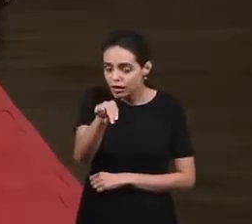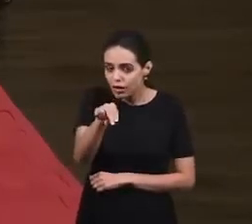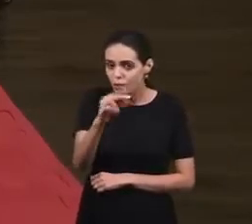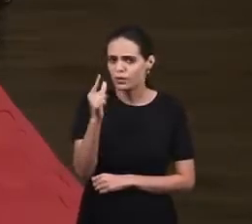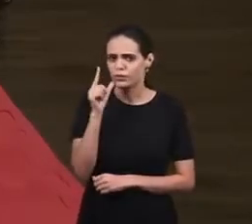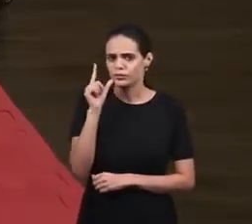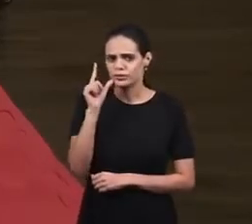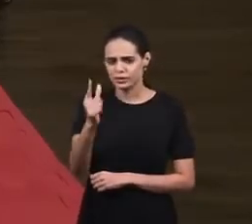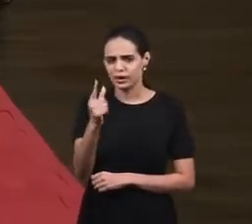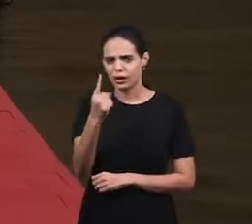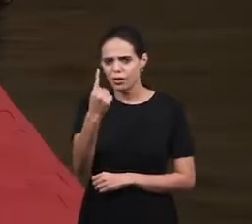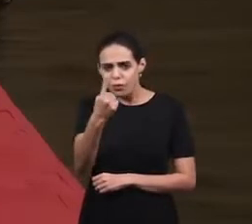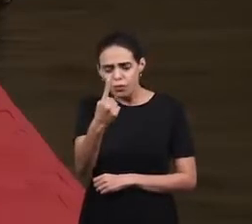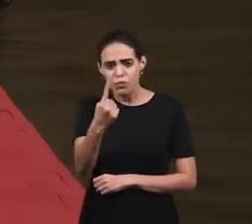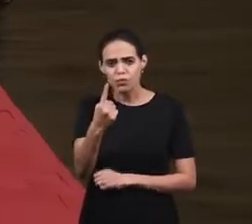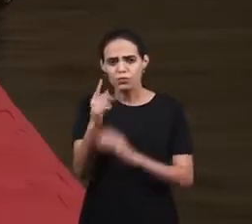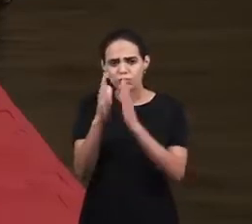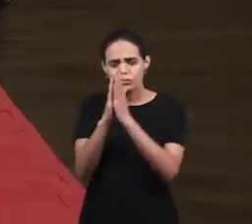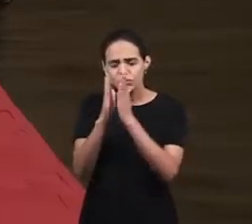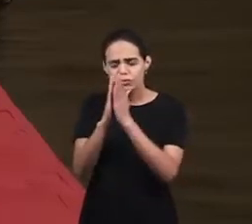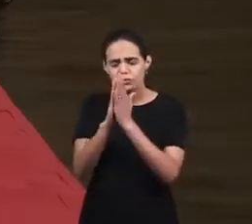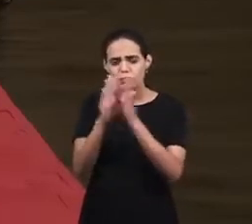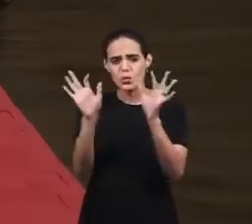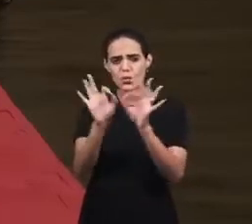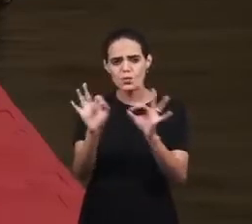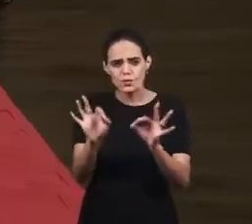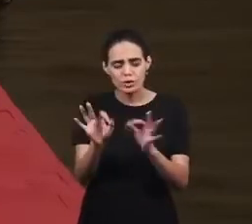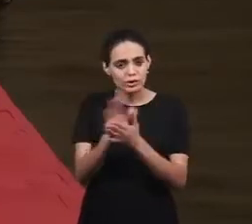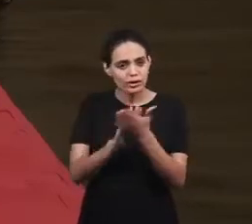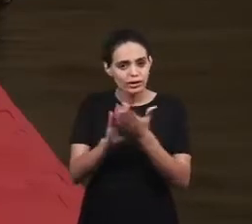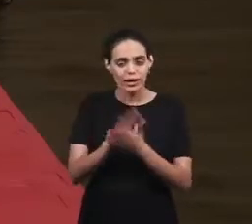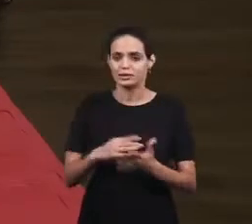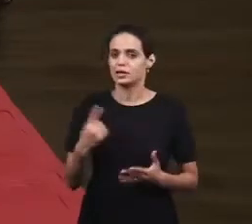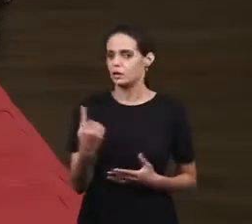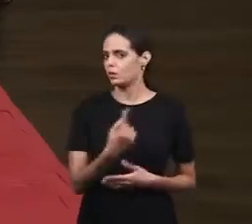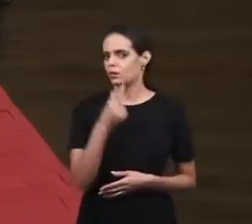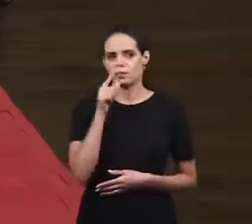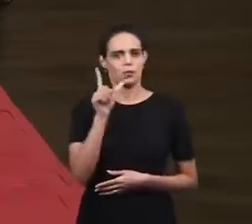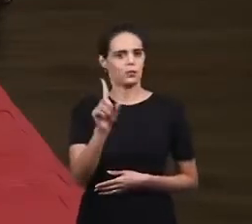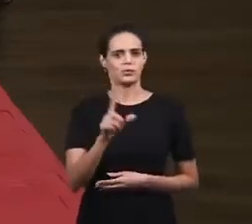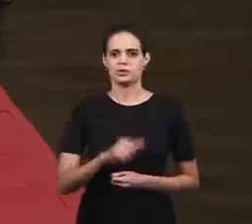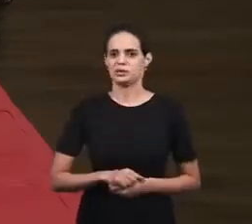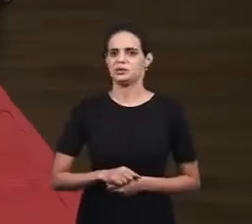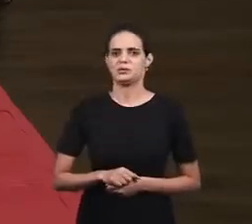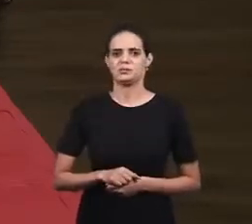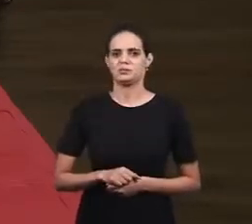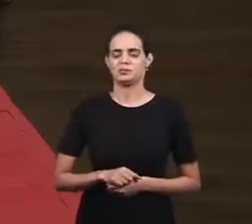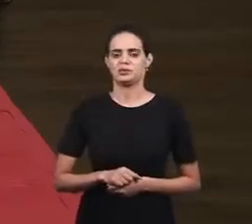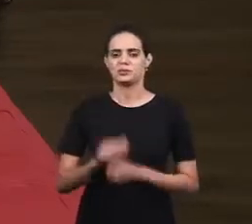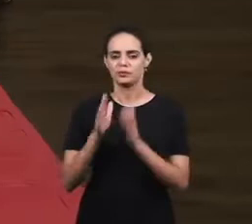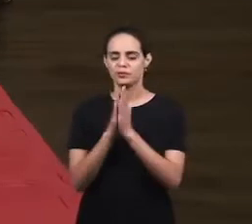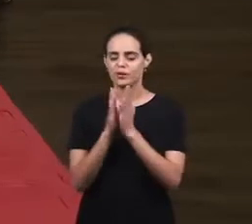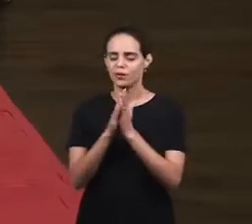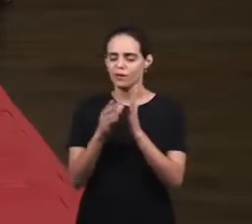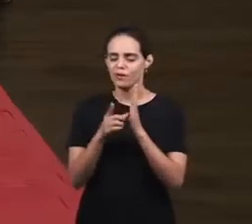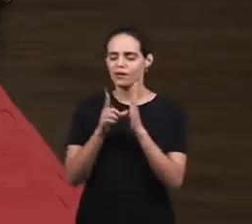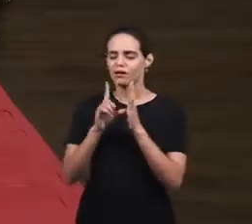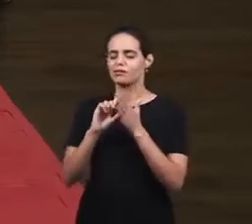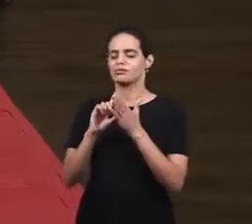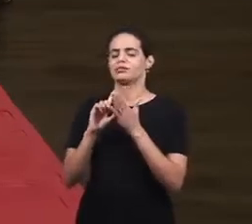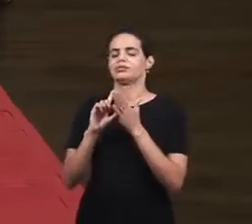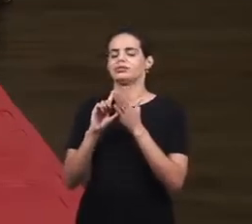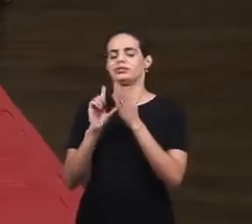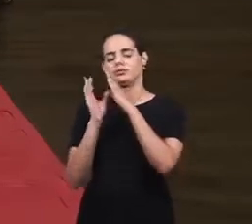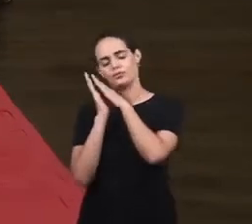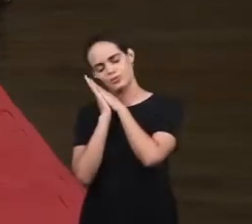praying? Can you stay a day without praying? Without talking to God? We can't. We pray before we go to sleep,